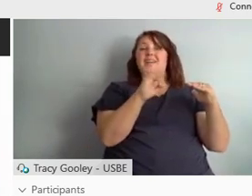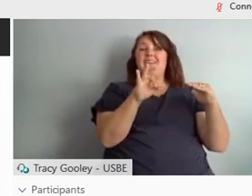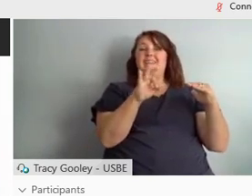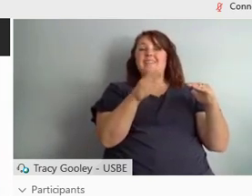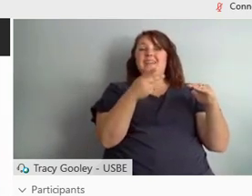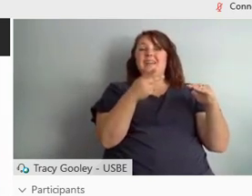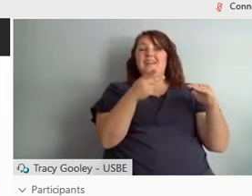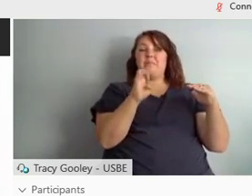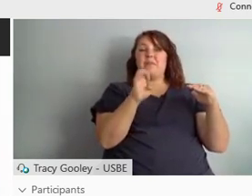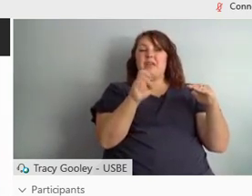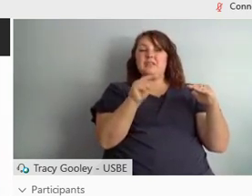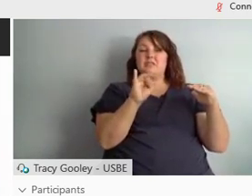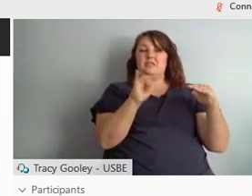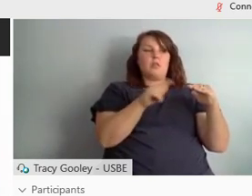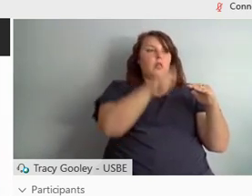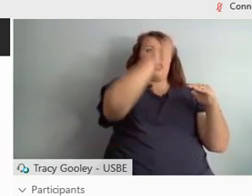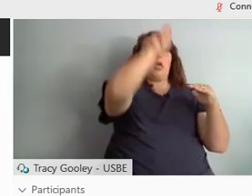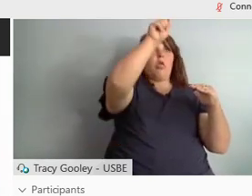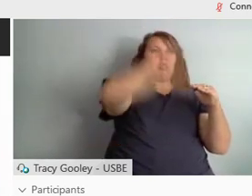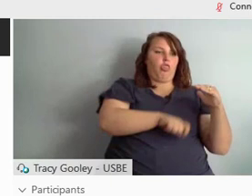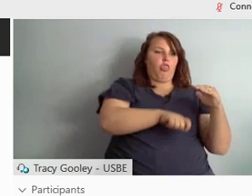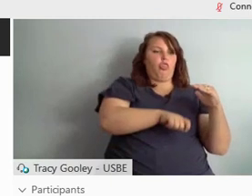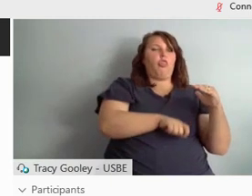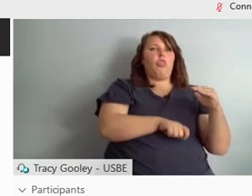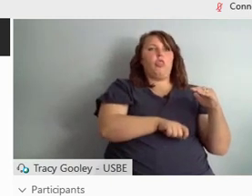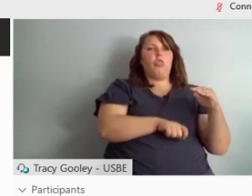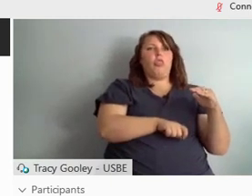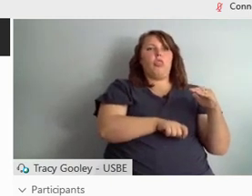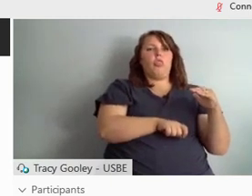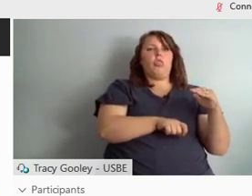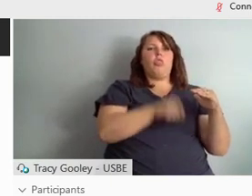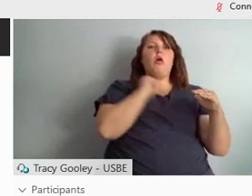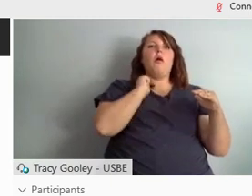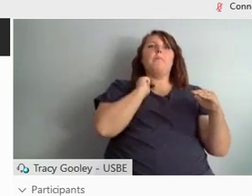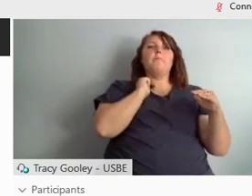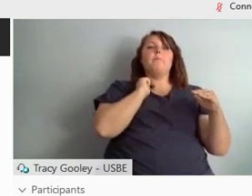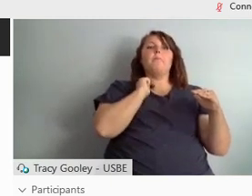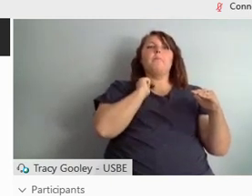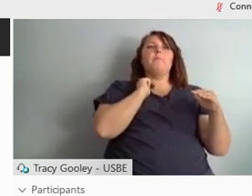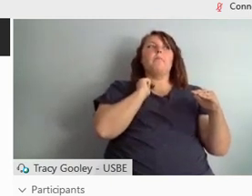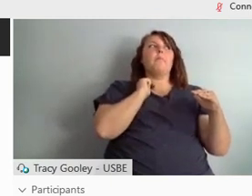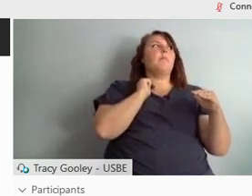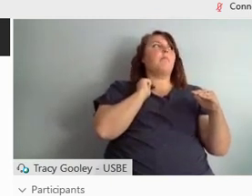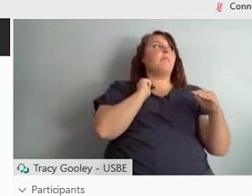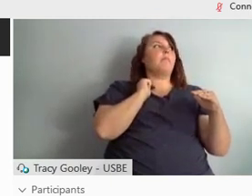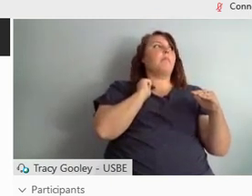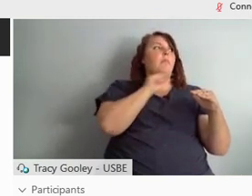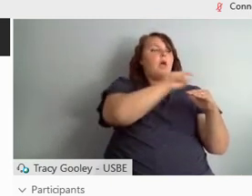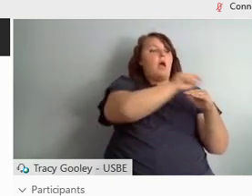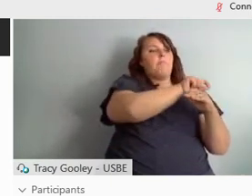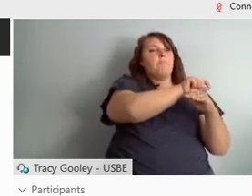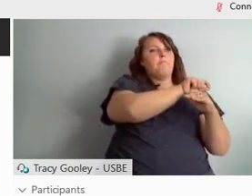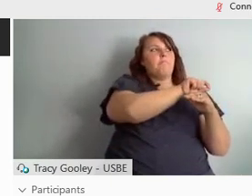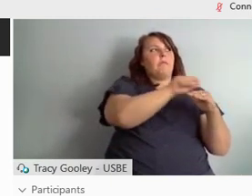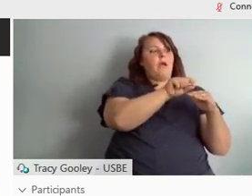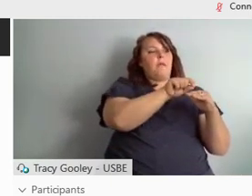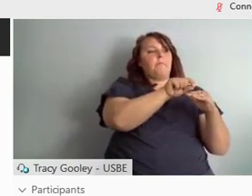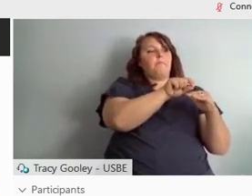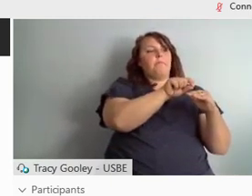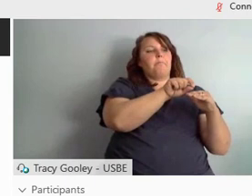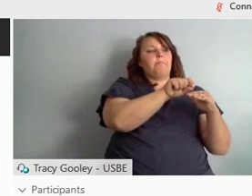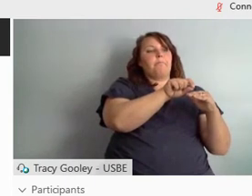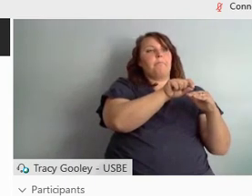and they draw the line straight down, and then they pick up the pencil and come over, and then